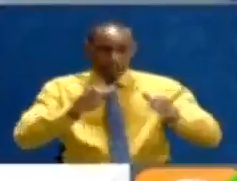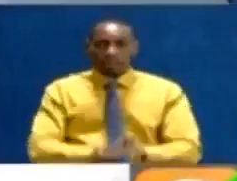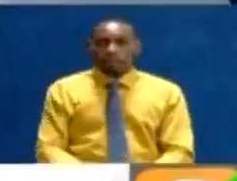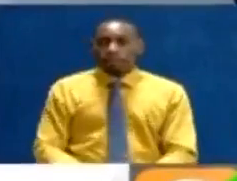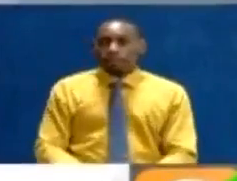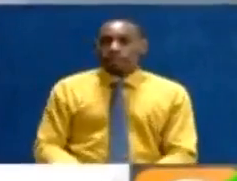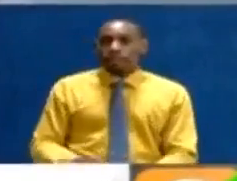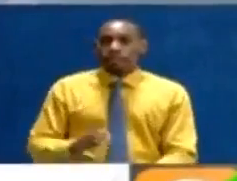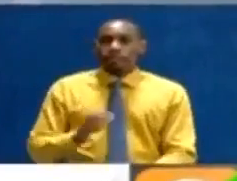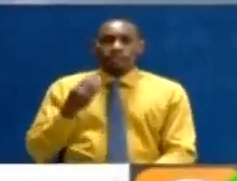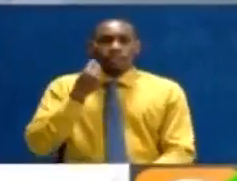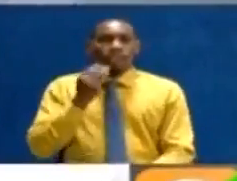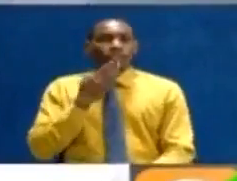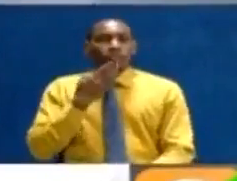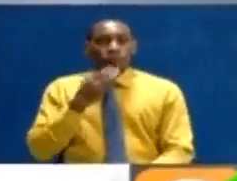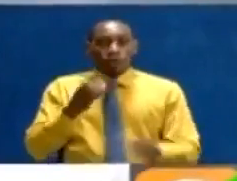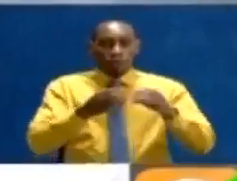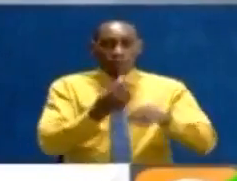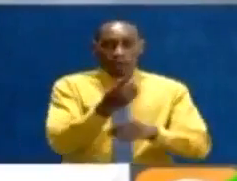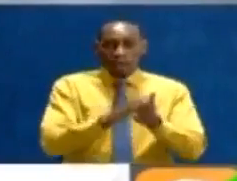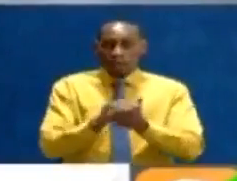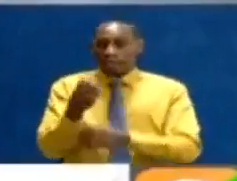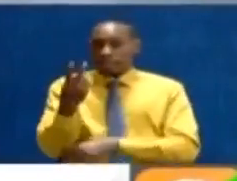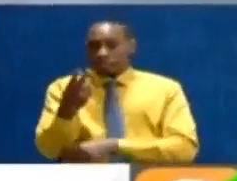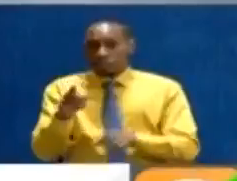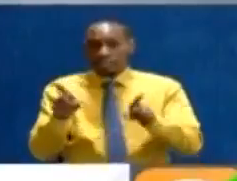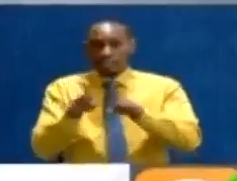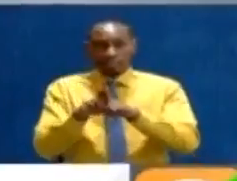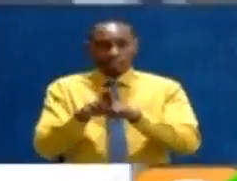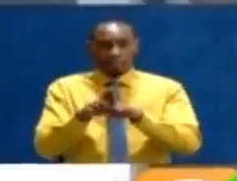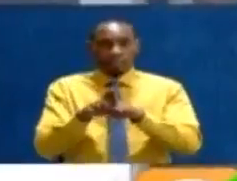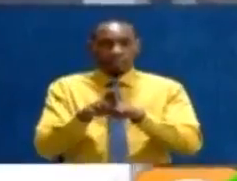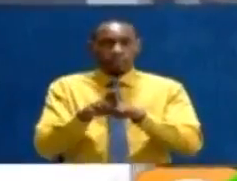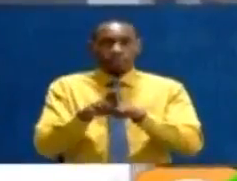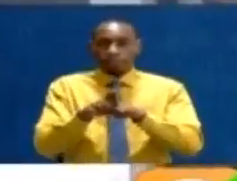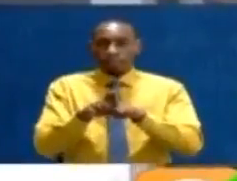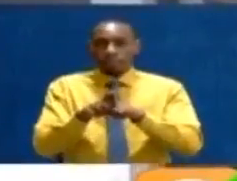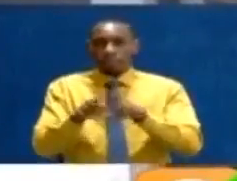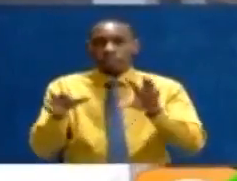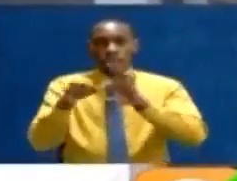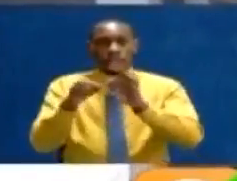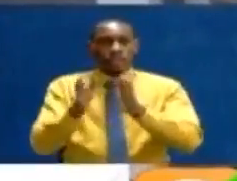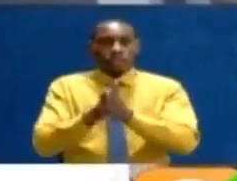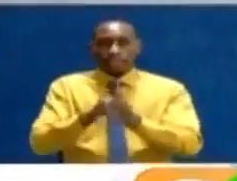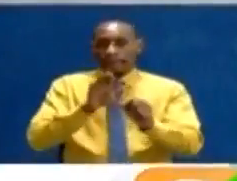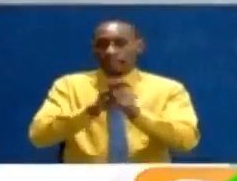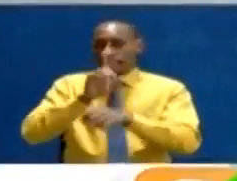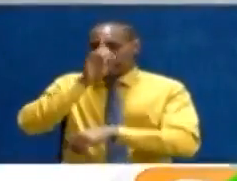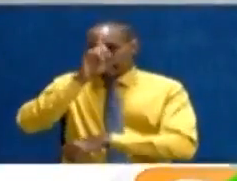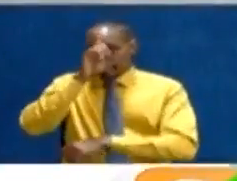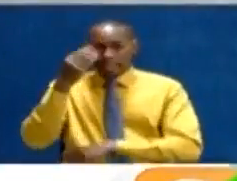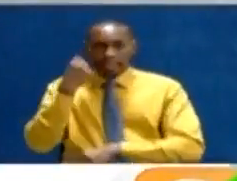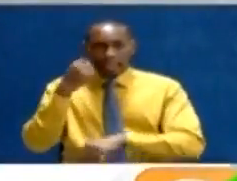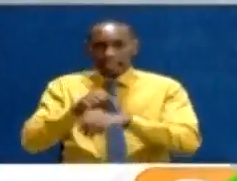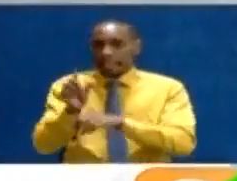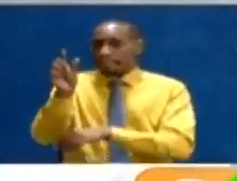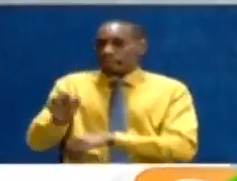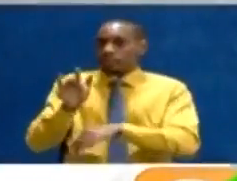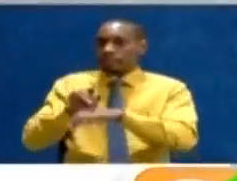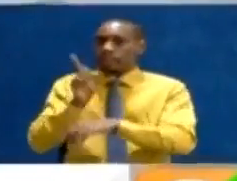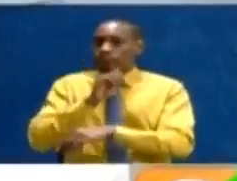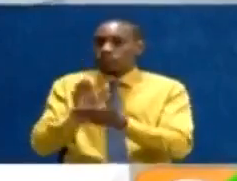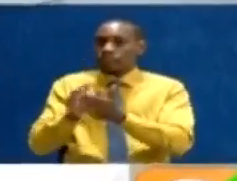in the high. Diabetes mellitus type 1 and type 2 is a distinctive comorbidity associated with more severe disease when one is infected